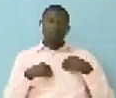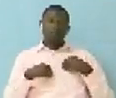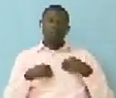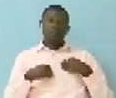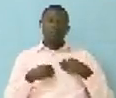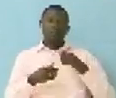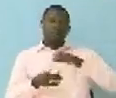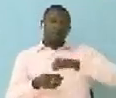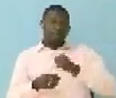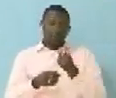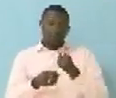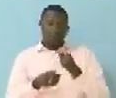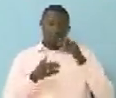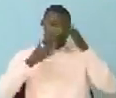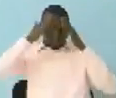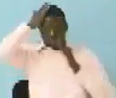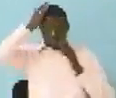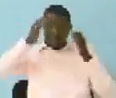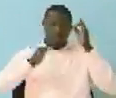the court martial, was